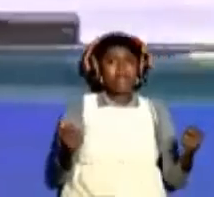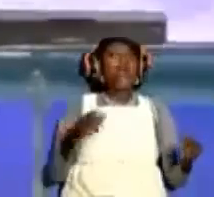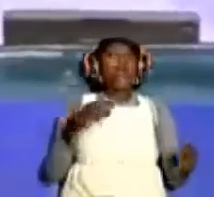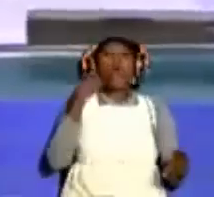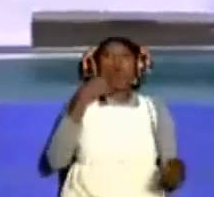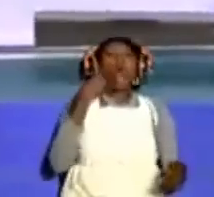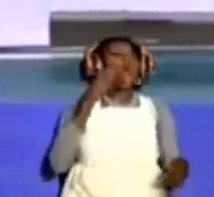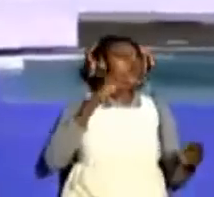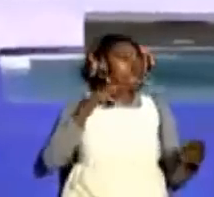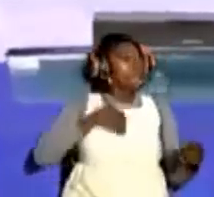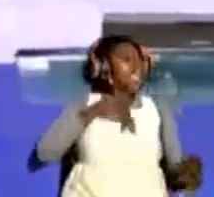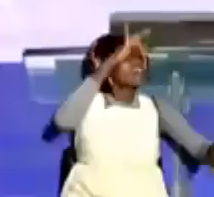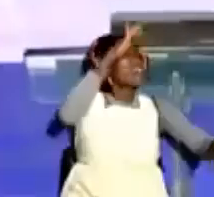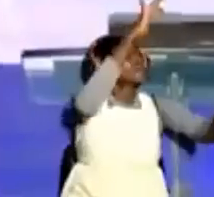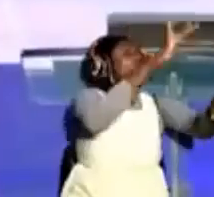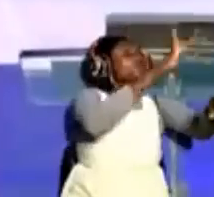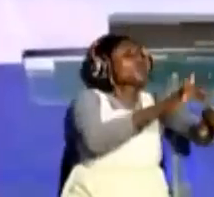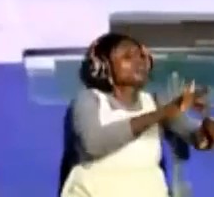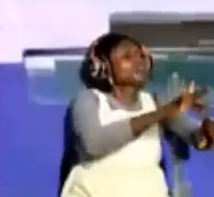Who have I touched?